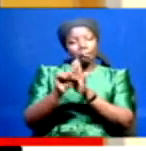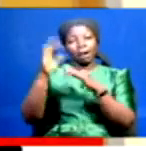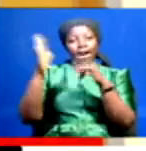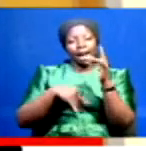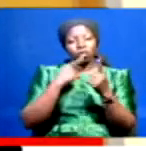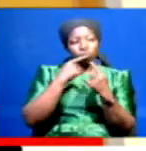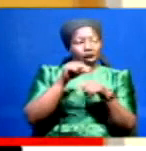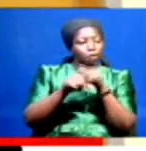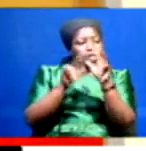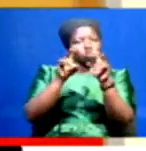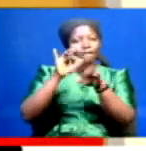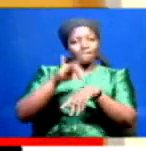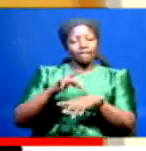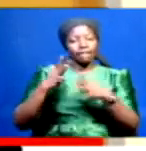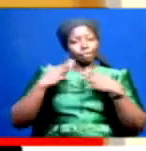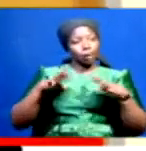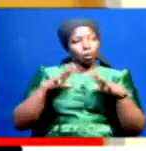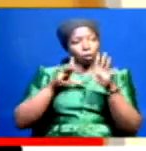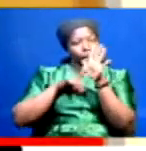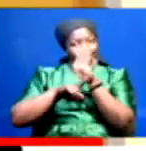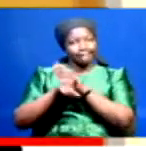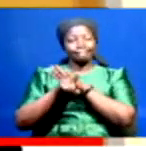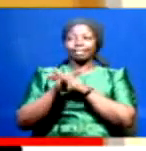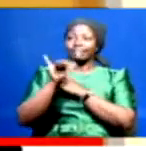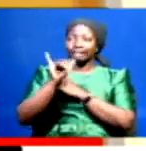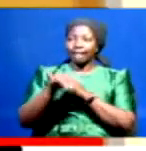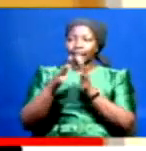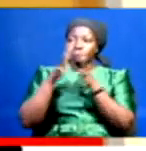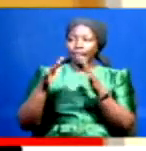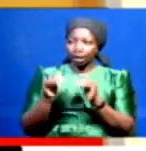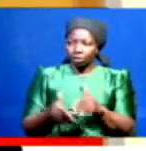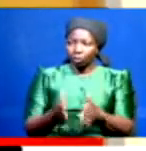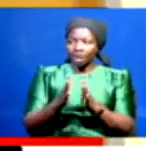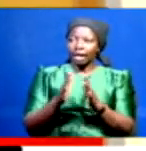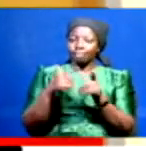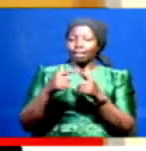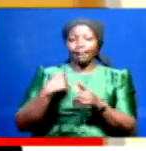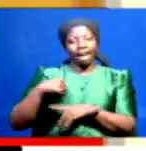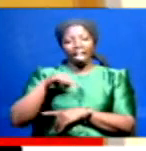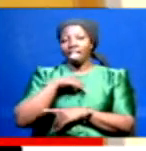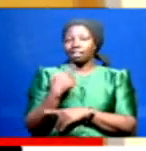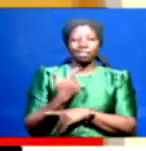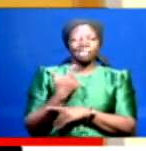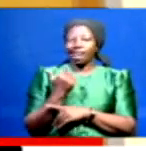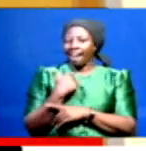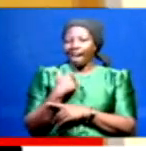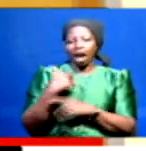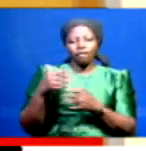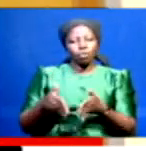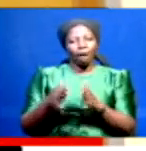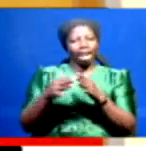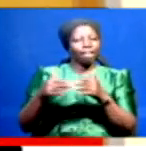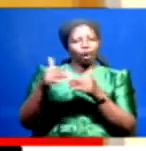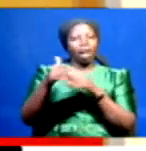issues affecting people in such a magnitude, then we are doomed. But I think I want to thank the president